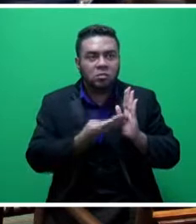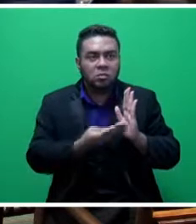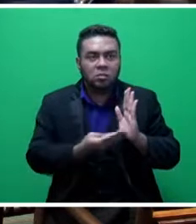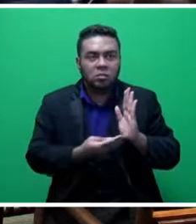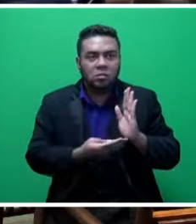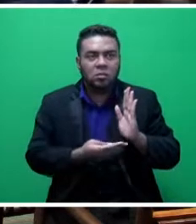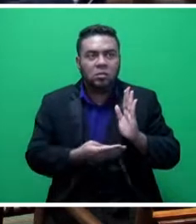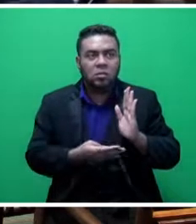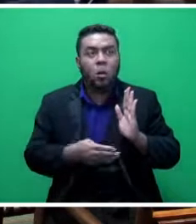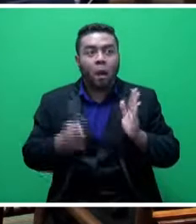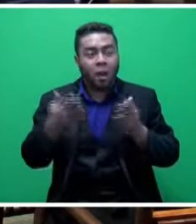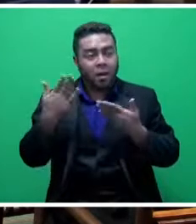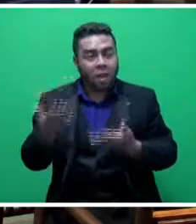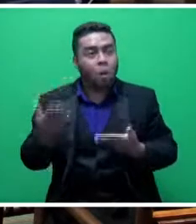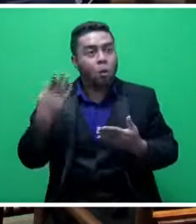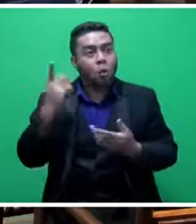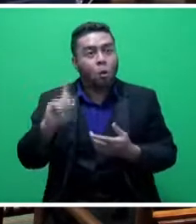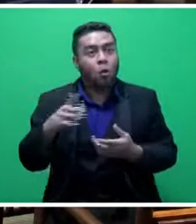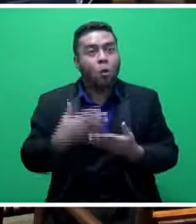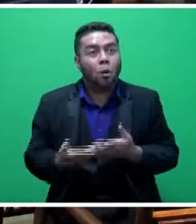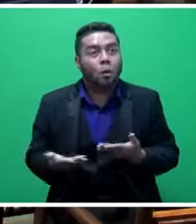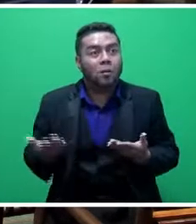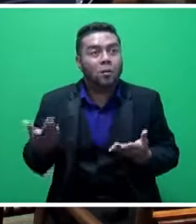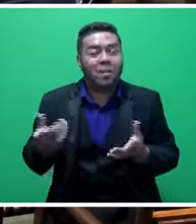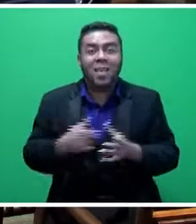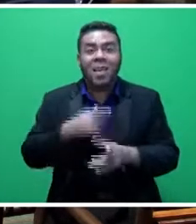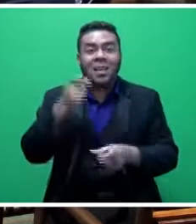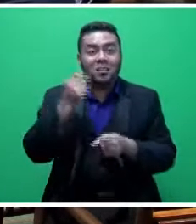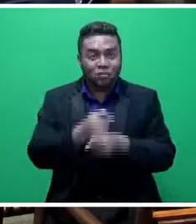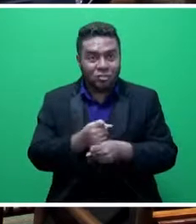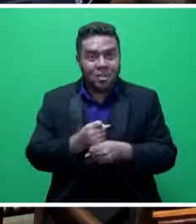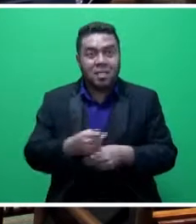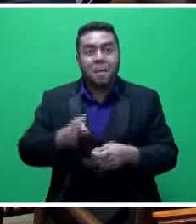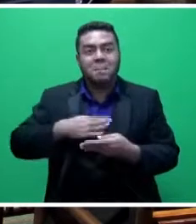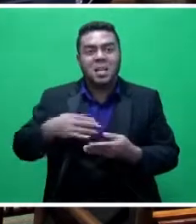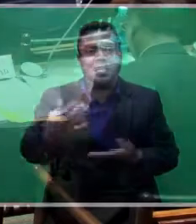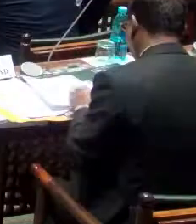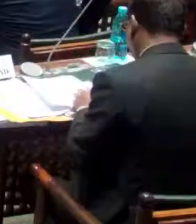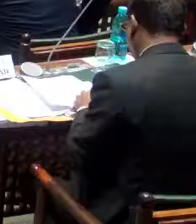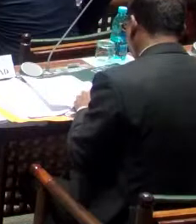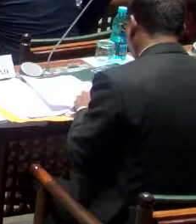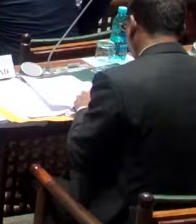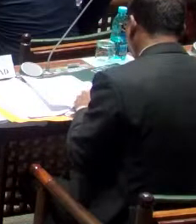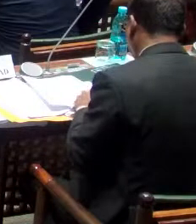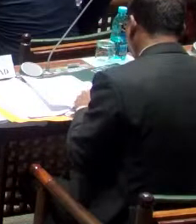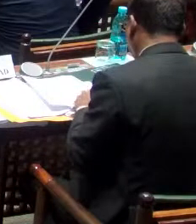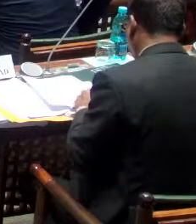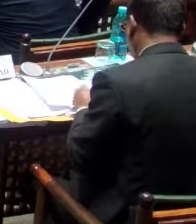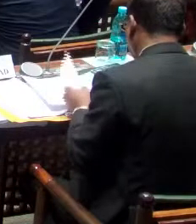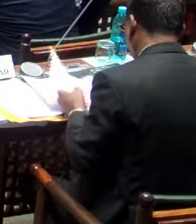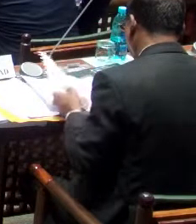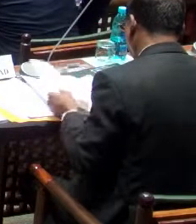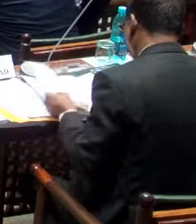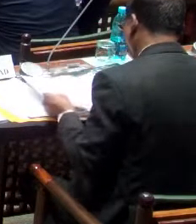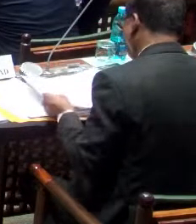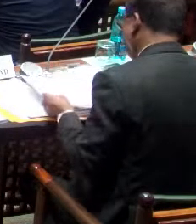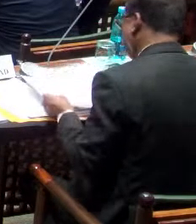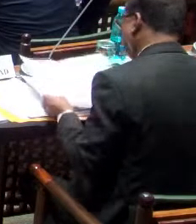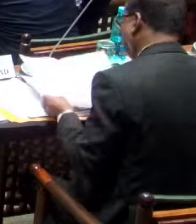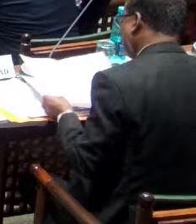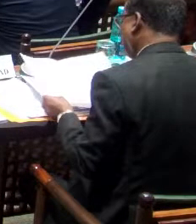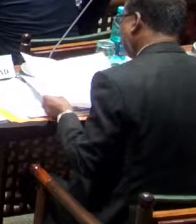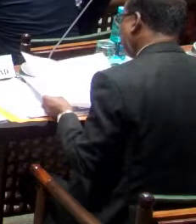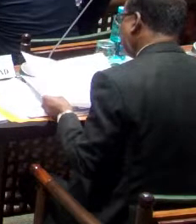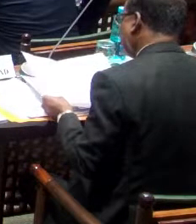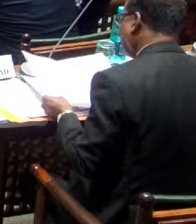Honourable members, I now call upon the Attorney General and Minister for Economy, Civil Service and Communications